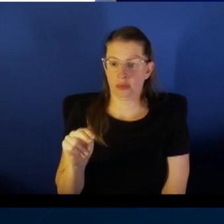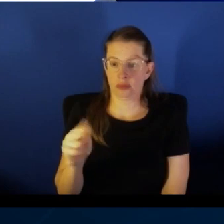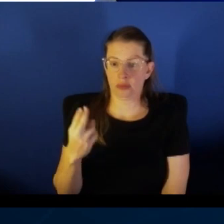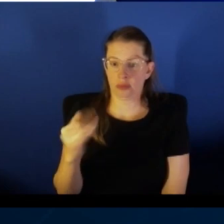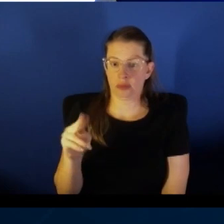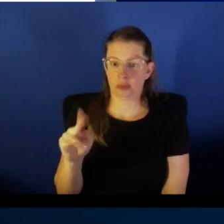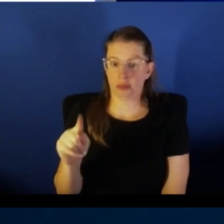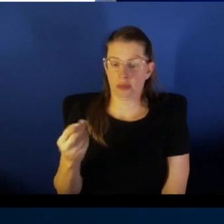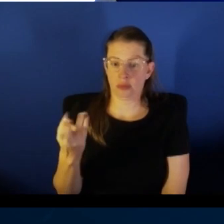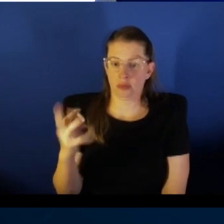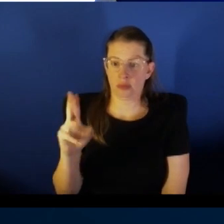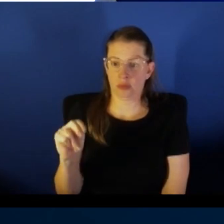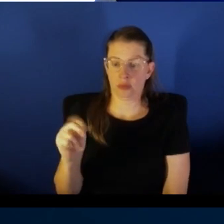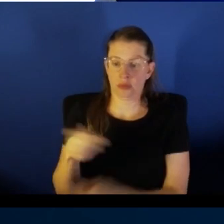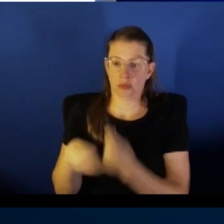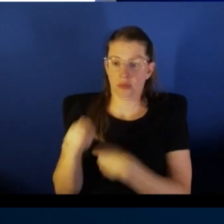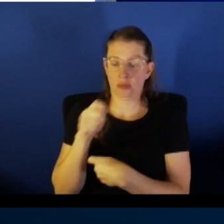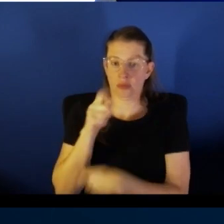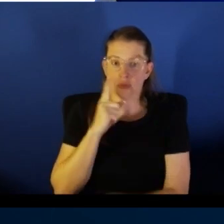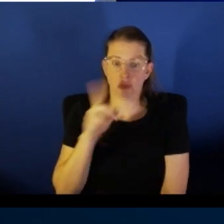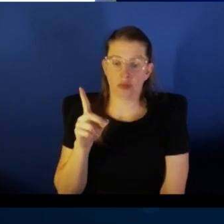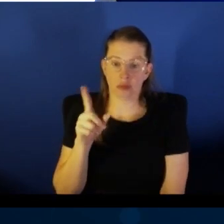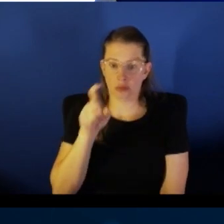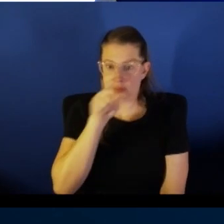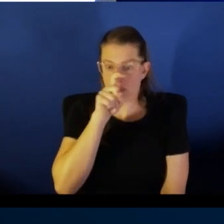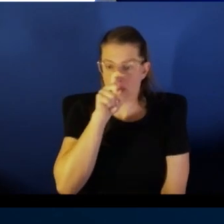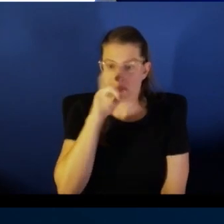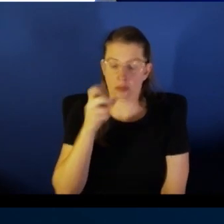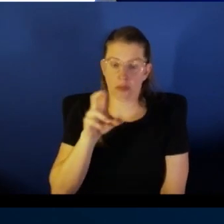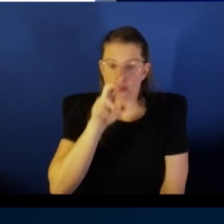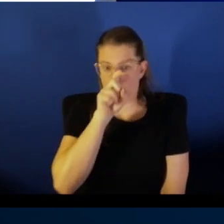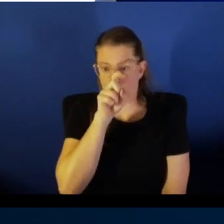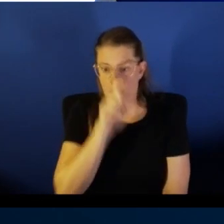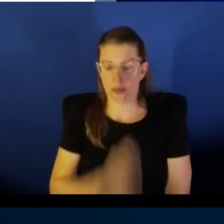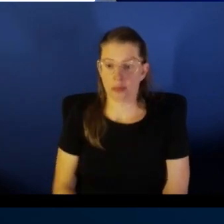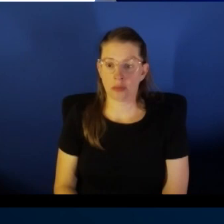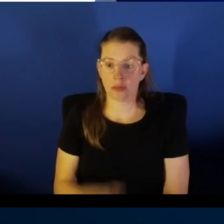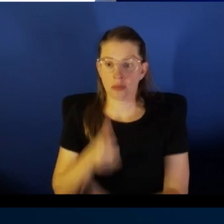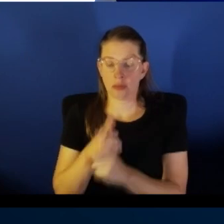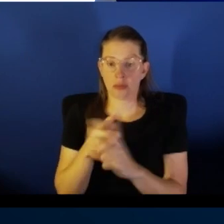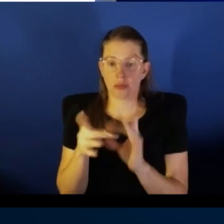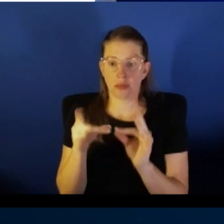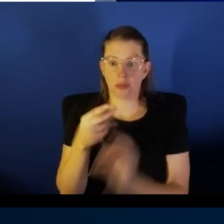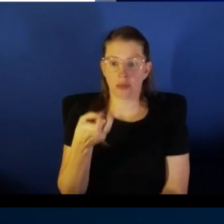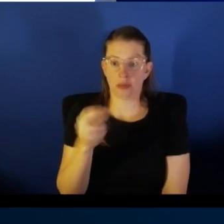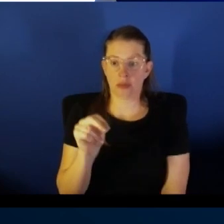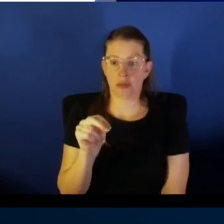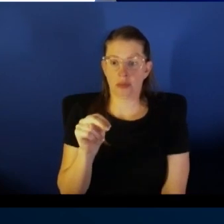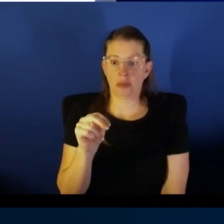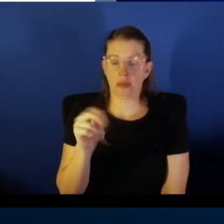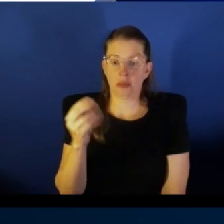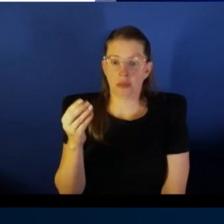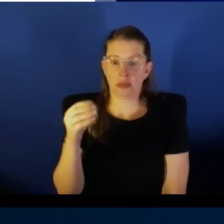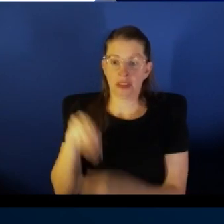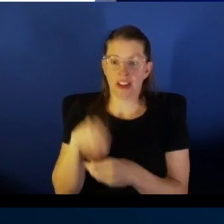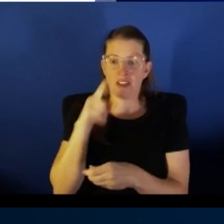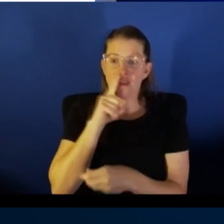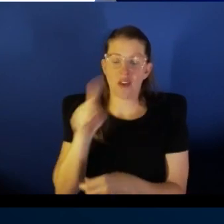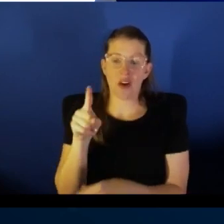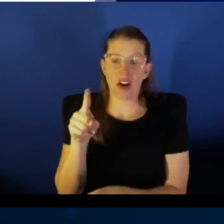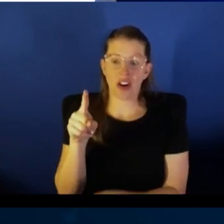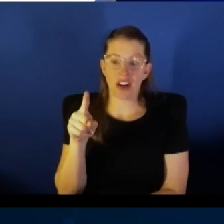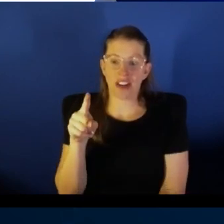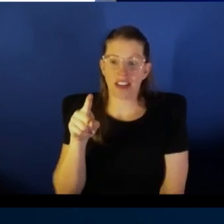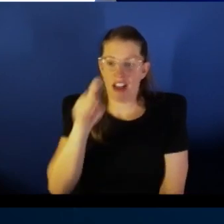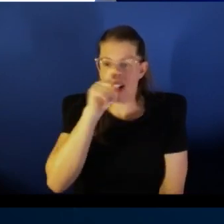in for Dr. Hawkinson today with the COVID numbers. Dr. Hinthorn made it funny. He said the hen is in for the hawk today. So I'm going to let you take it from here. And